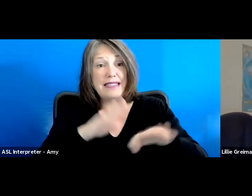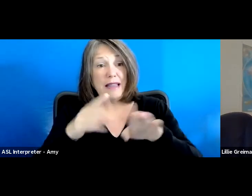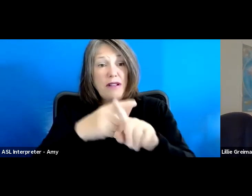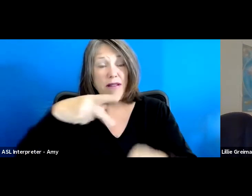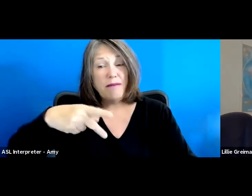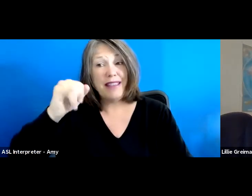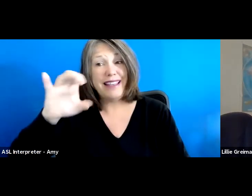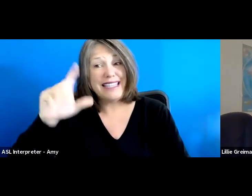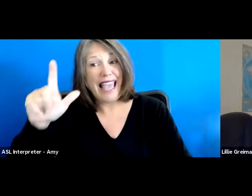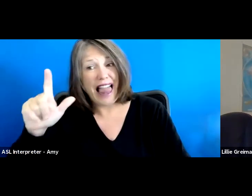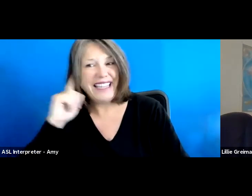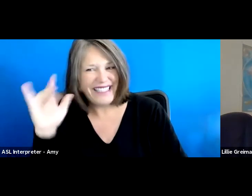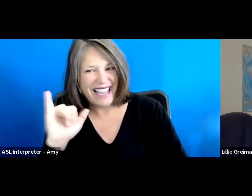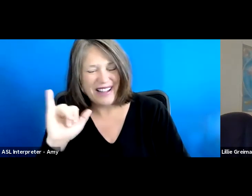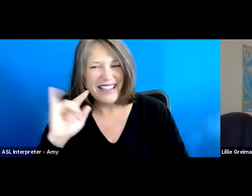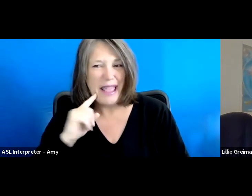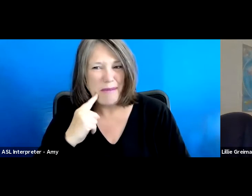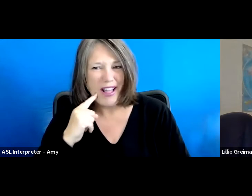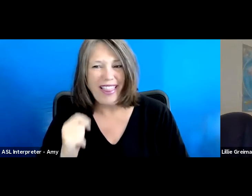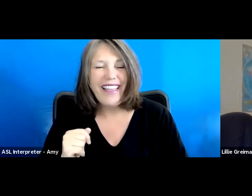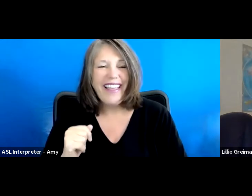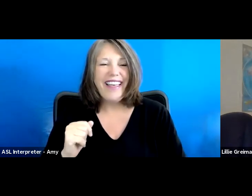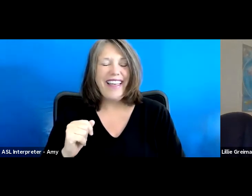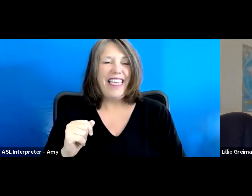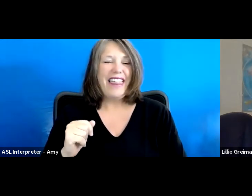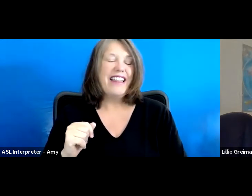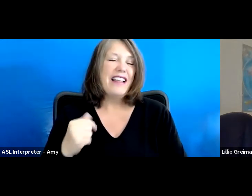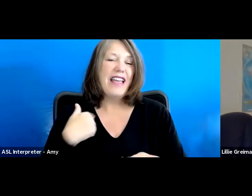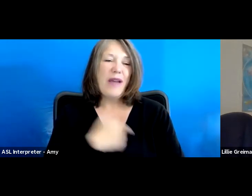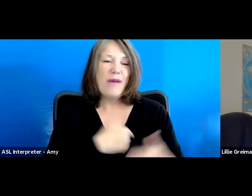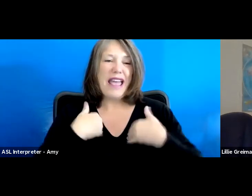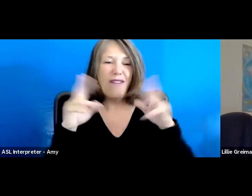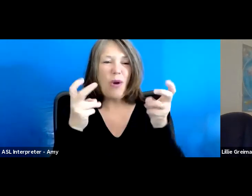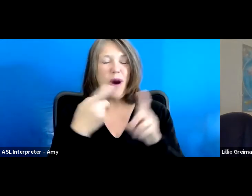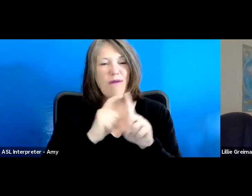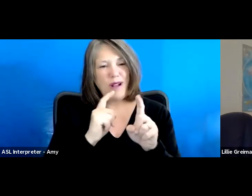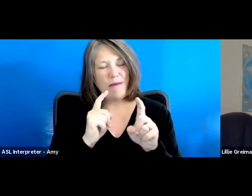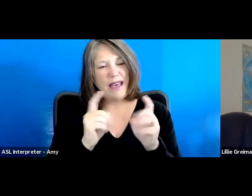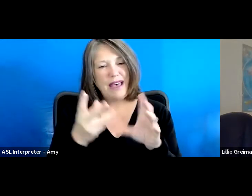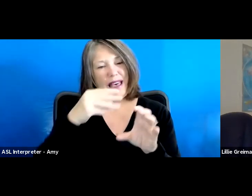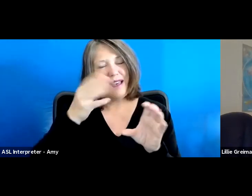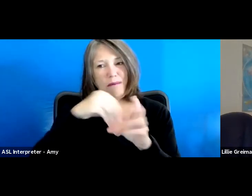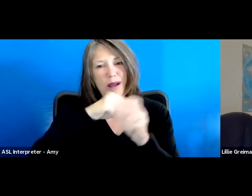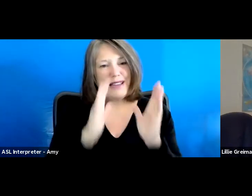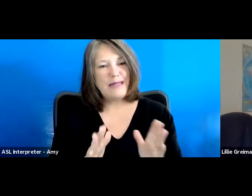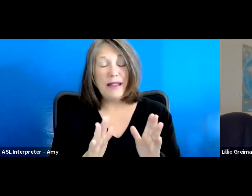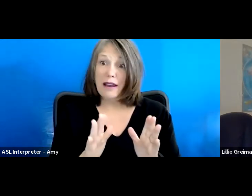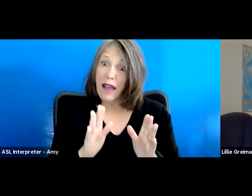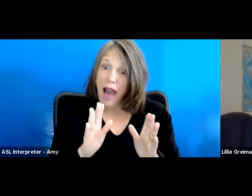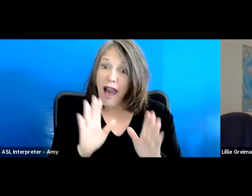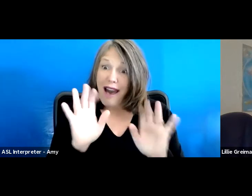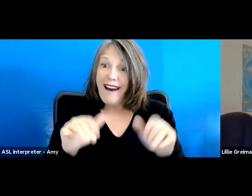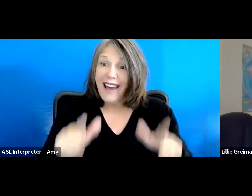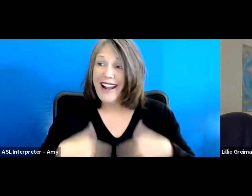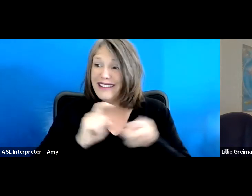the Pickle Project. And then we have a quote here from a consumer participant. It's life-changing about the project, which is